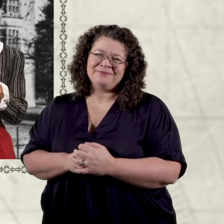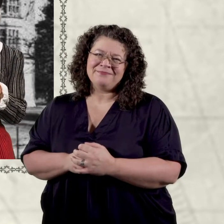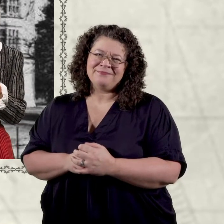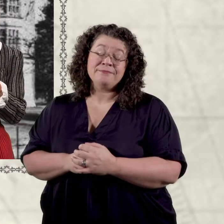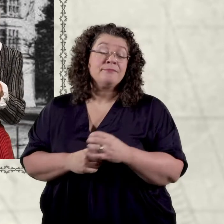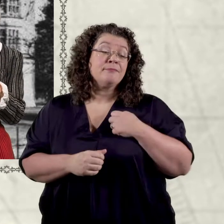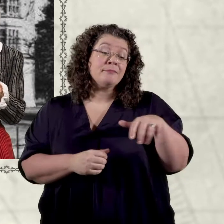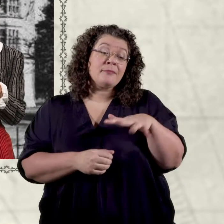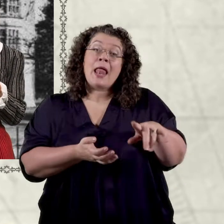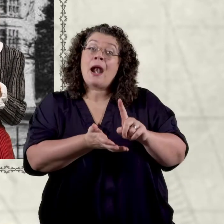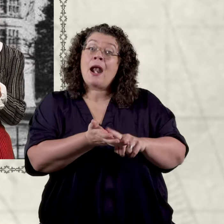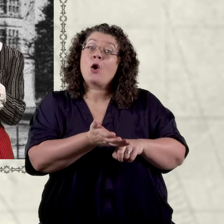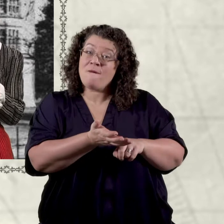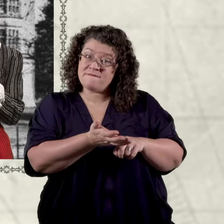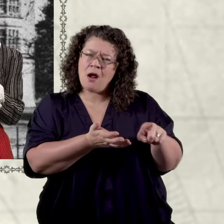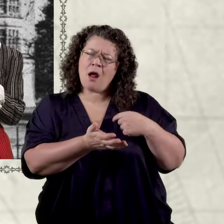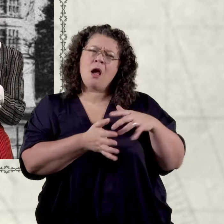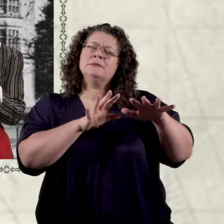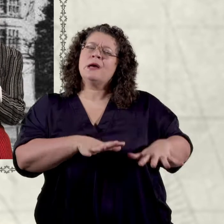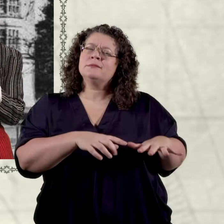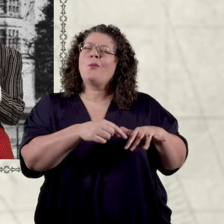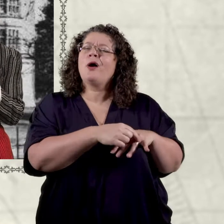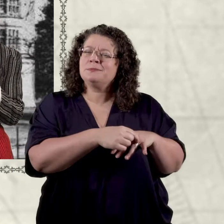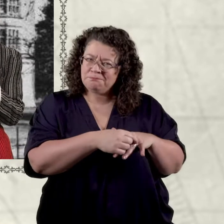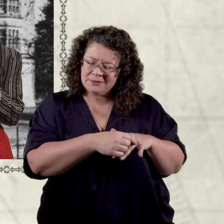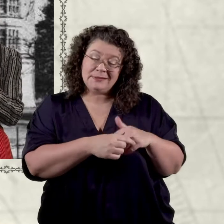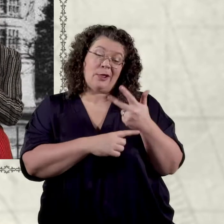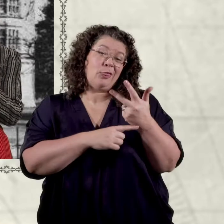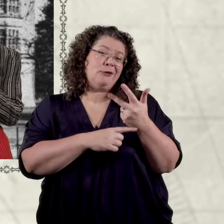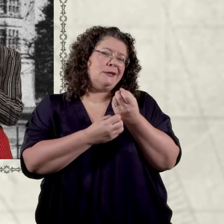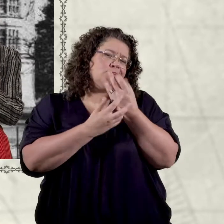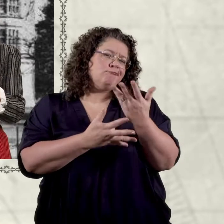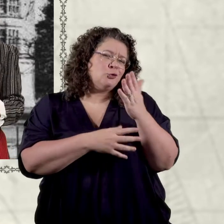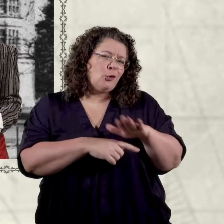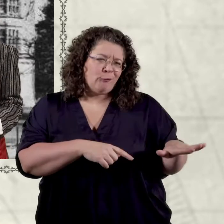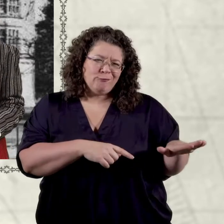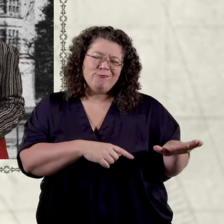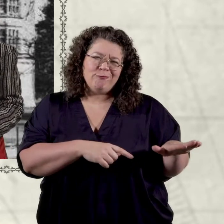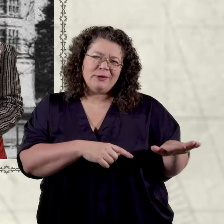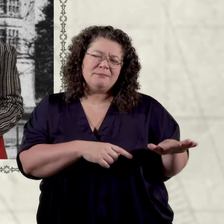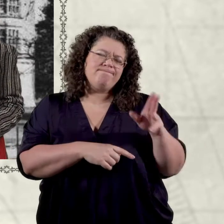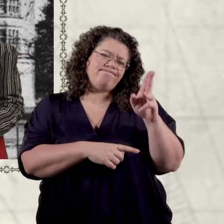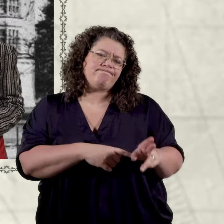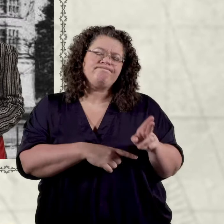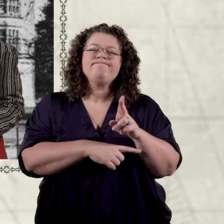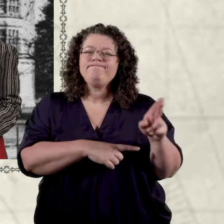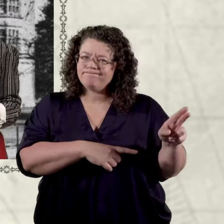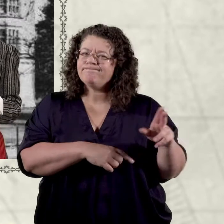In Llanover, I settled with my husband and 3 dear children. May they rest in